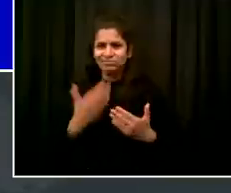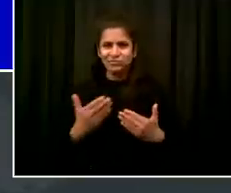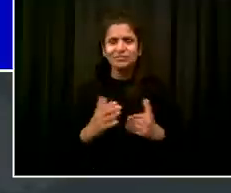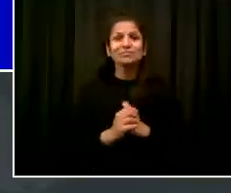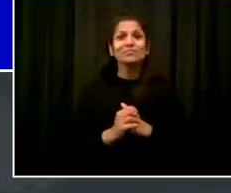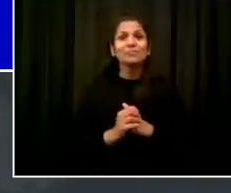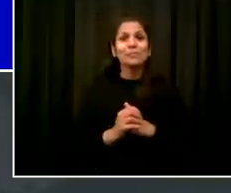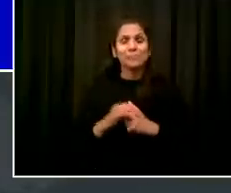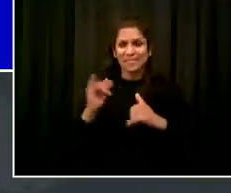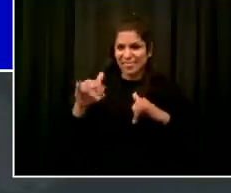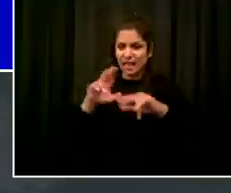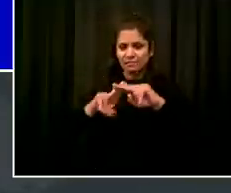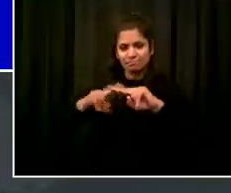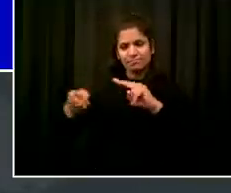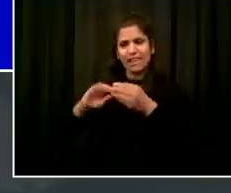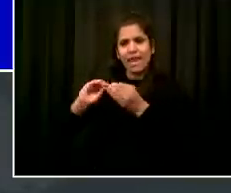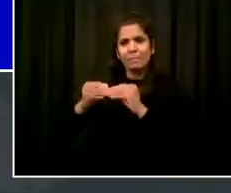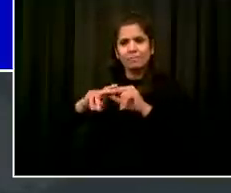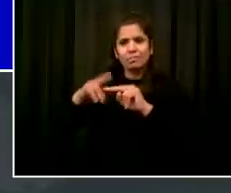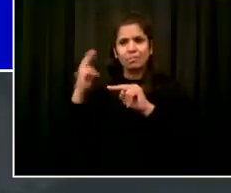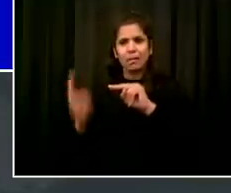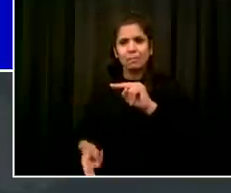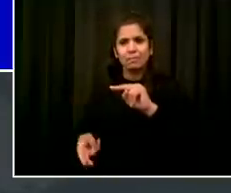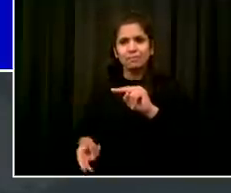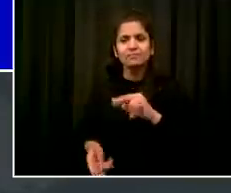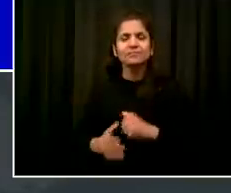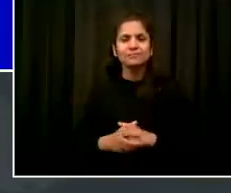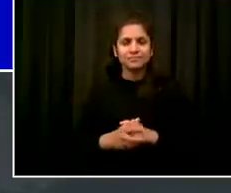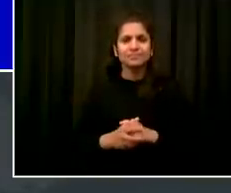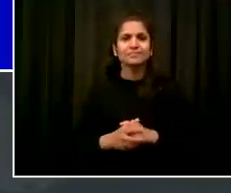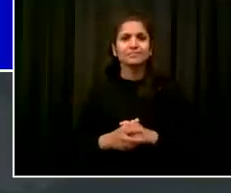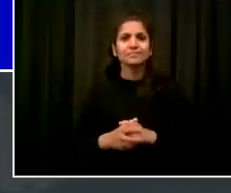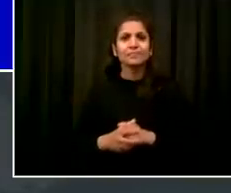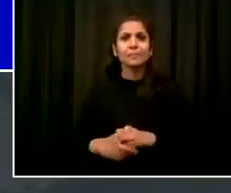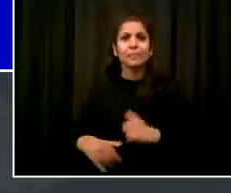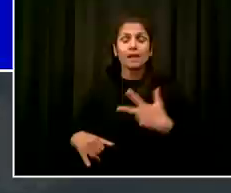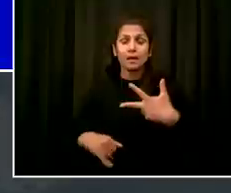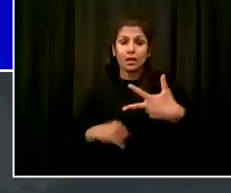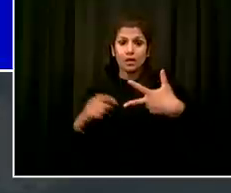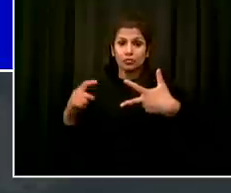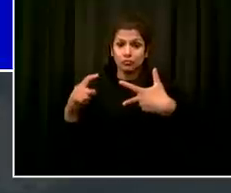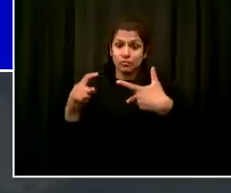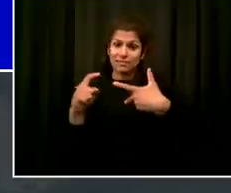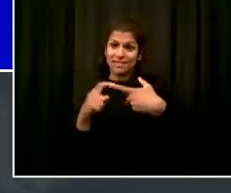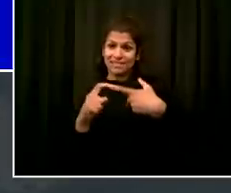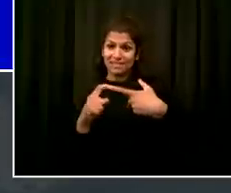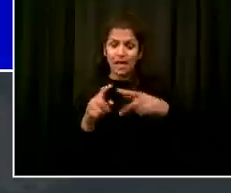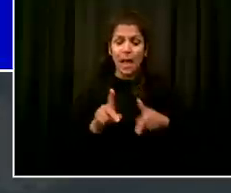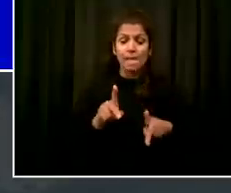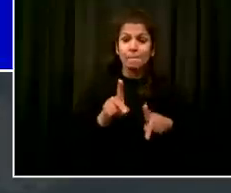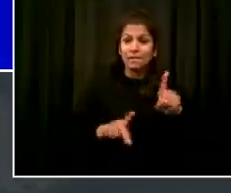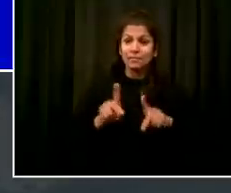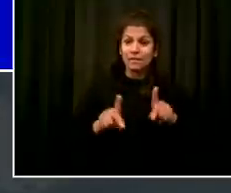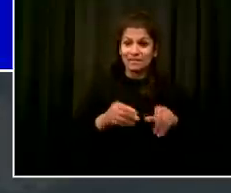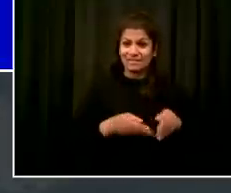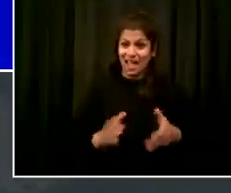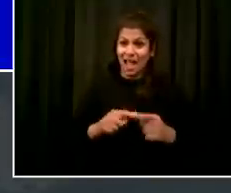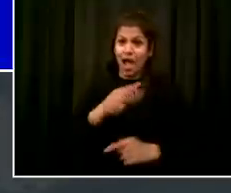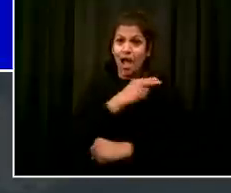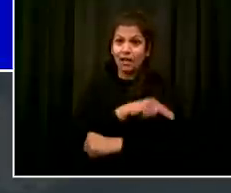indicator. Now, we've said there's a threshold for the number two, the daily number of people in our health and hospitals ICUs. Need to keep that